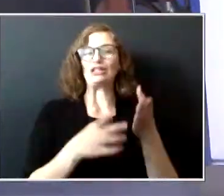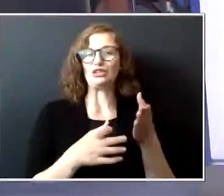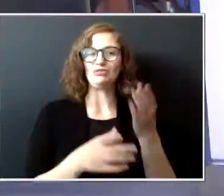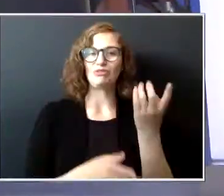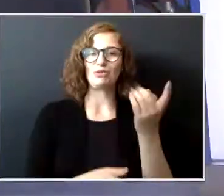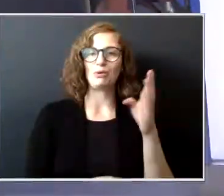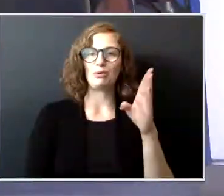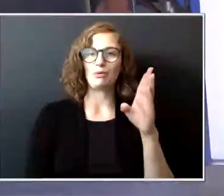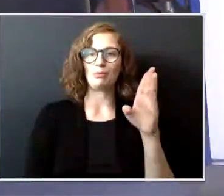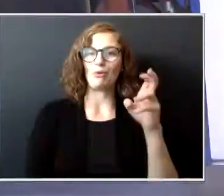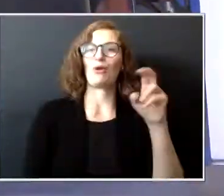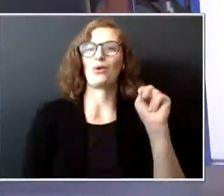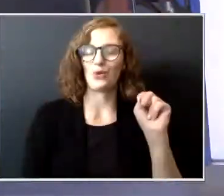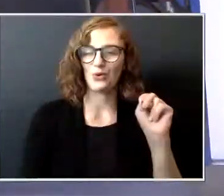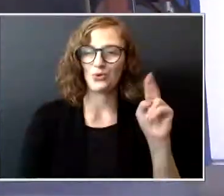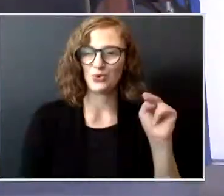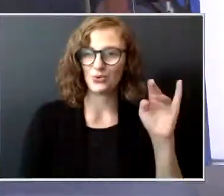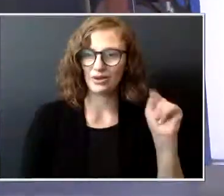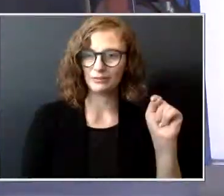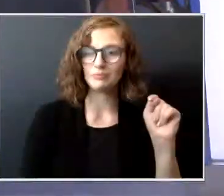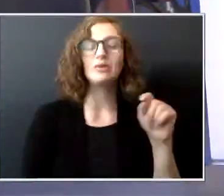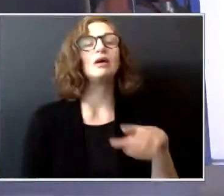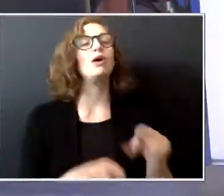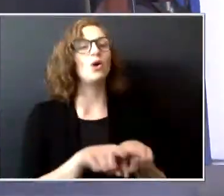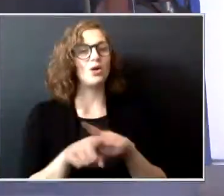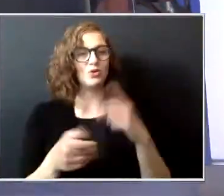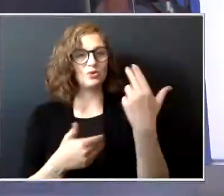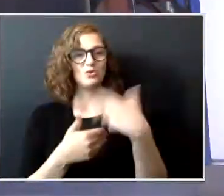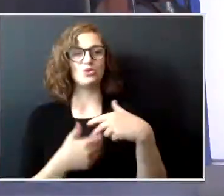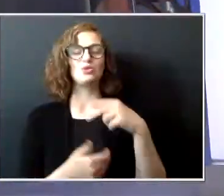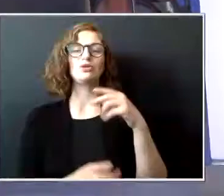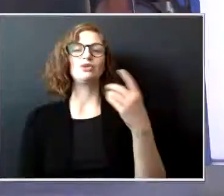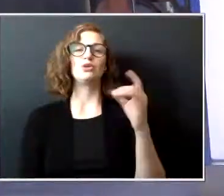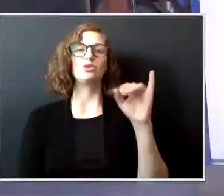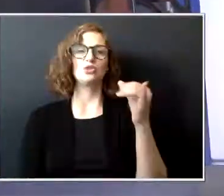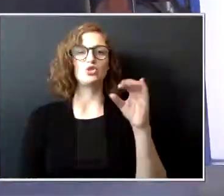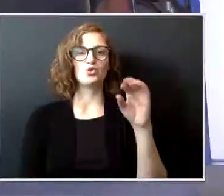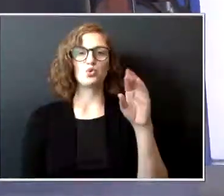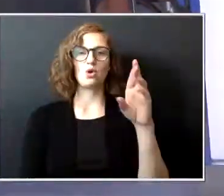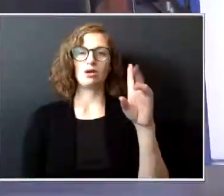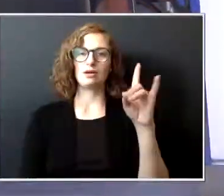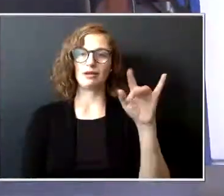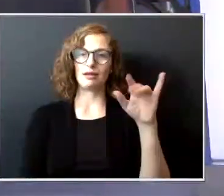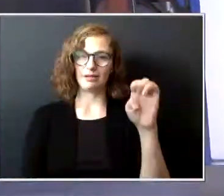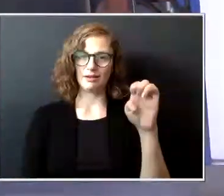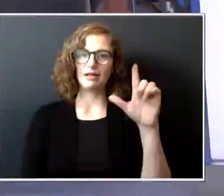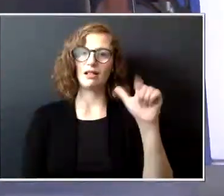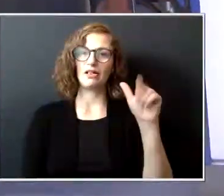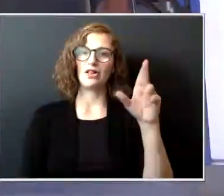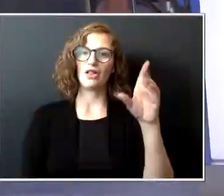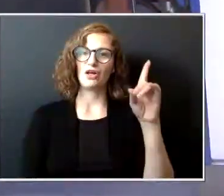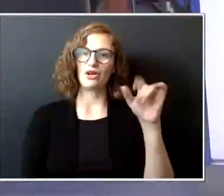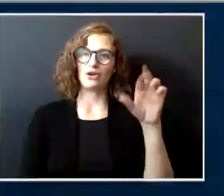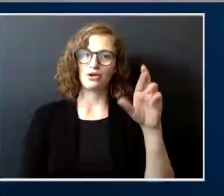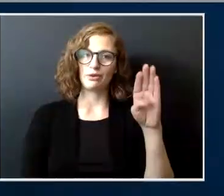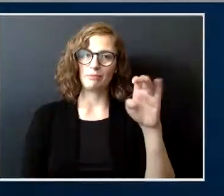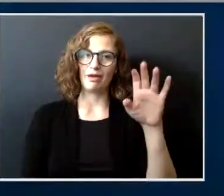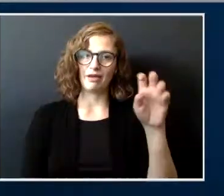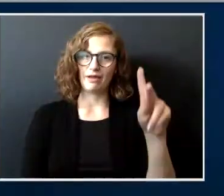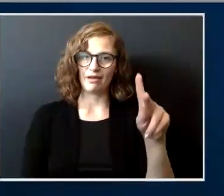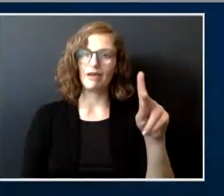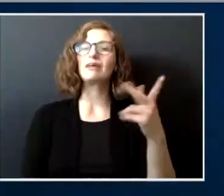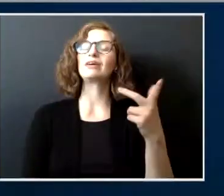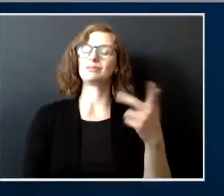weeks in the burn unit back in 2012. We'll hear how she ended up there and what it took to get her home. We're